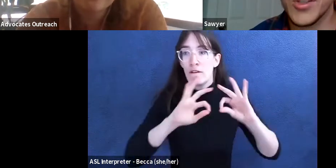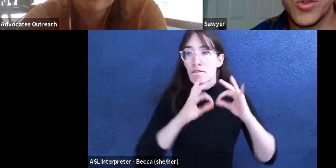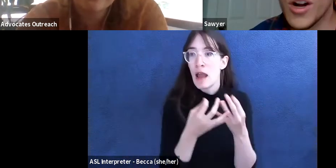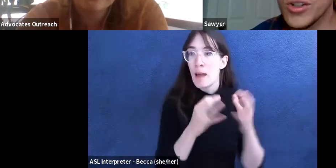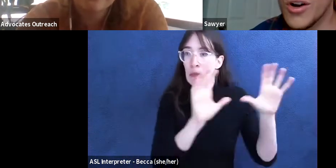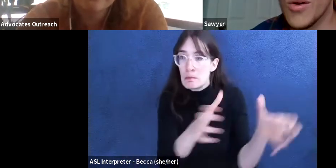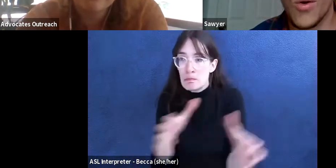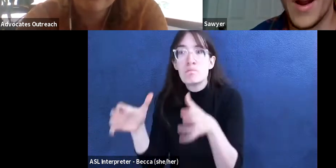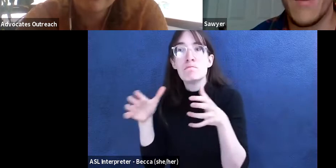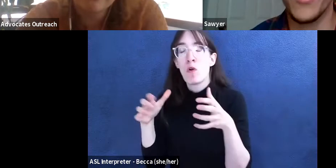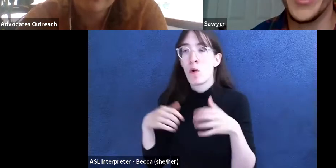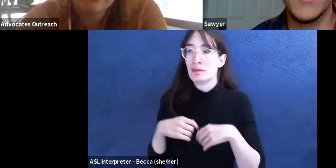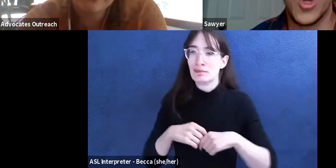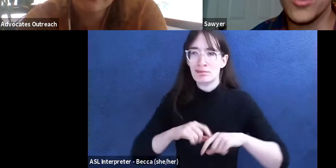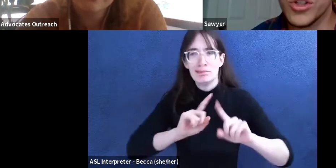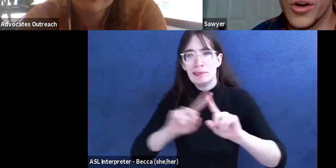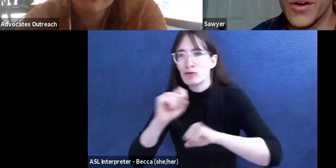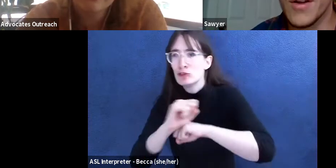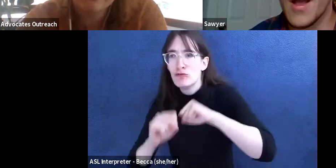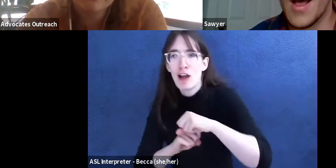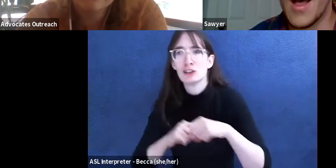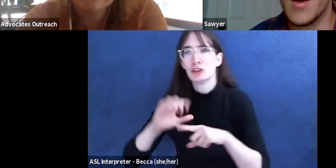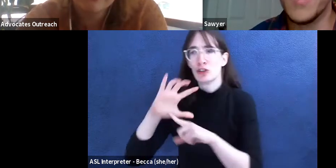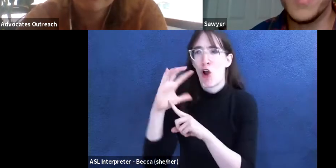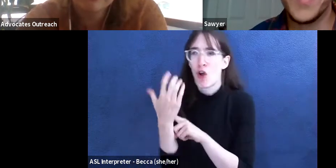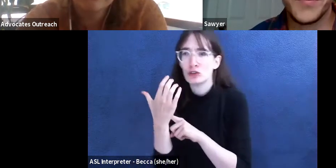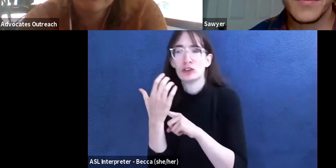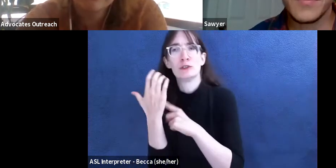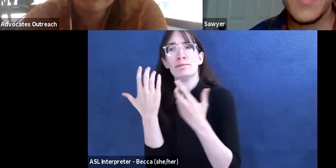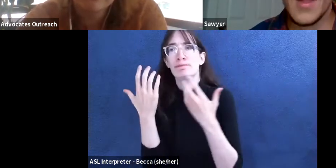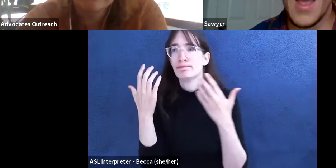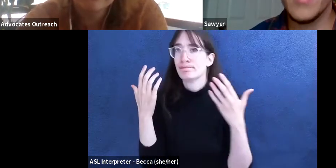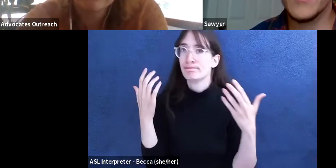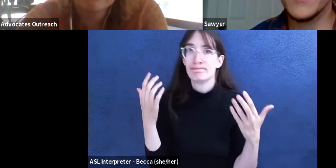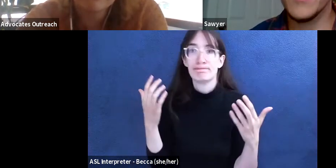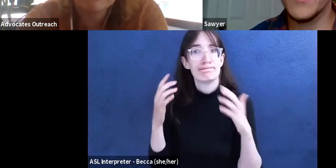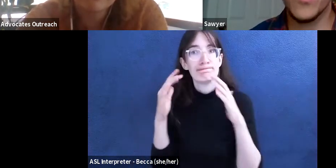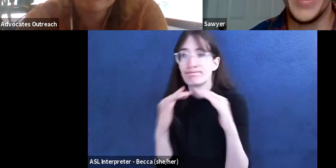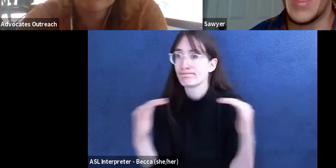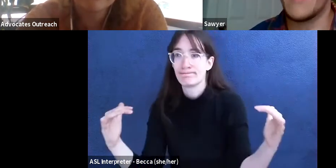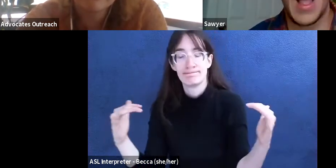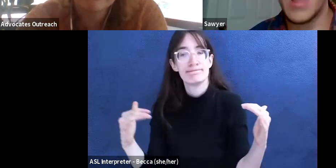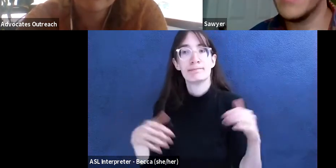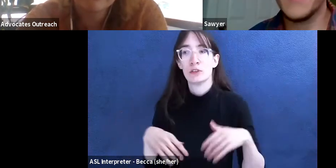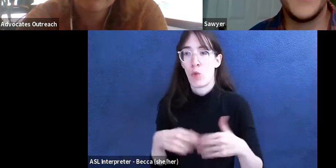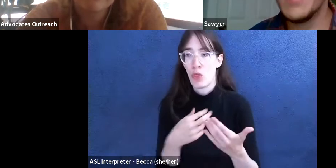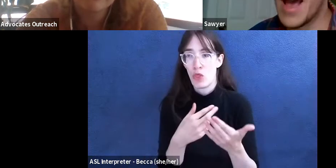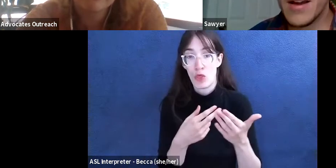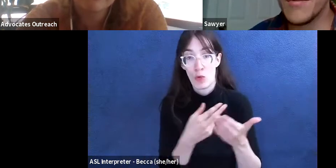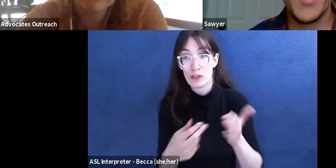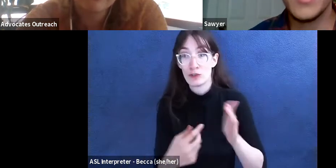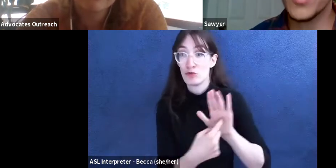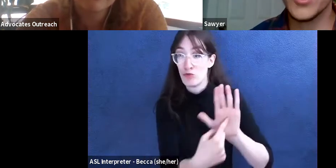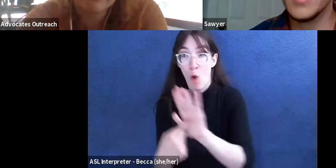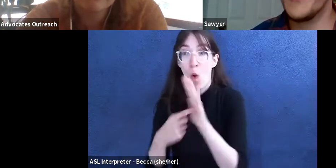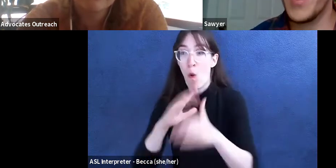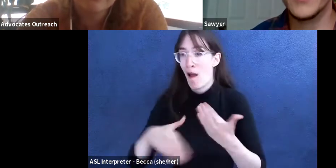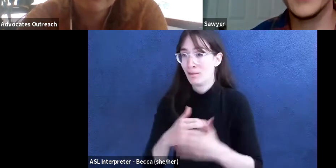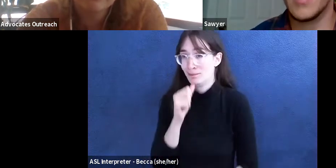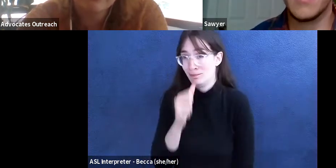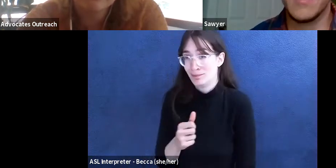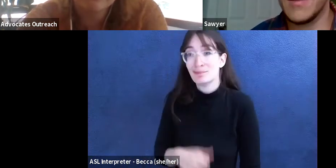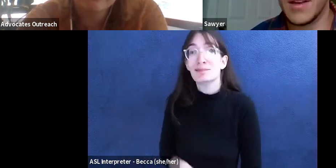be something that is like beyond what you consider appropriate for their age, and that's totally okay. But if you just kind of shut it